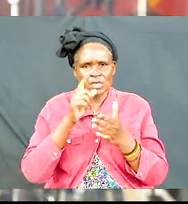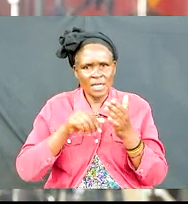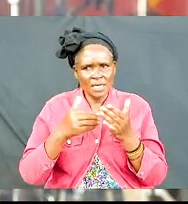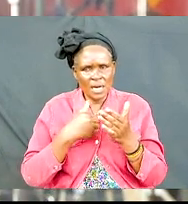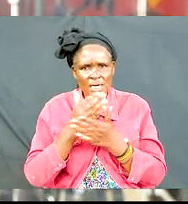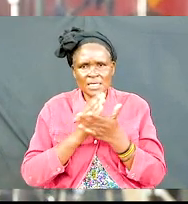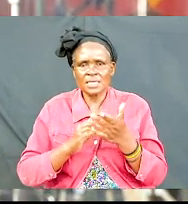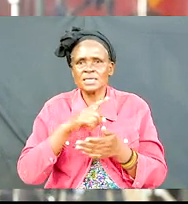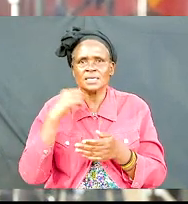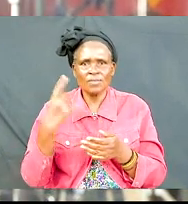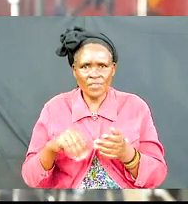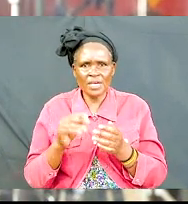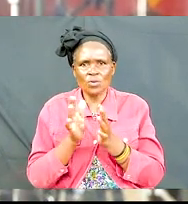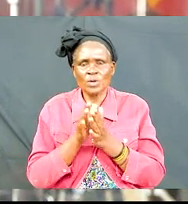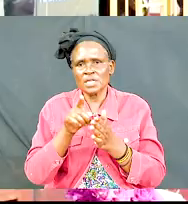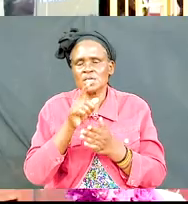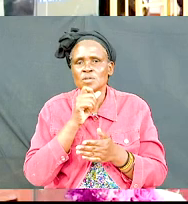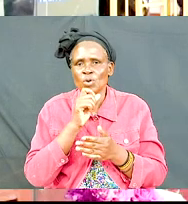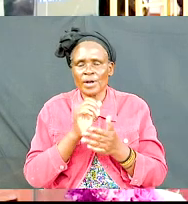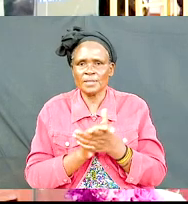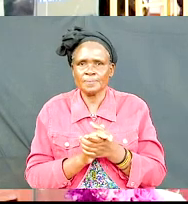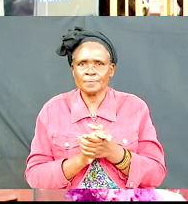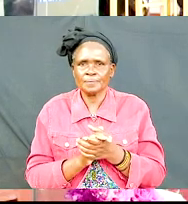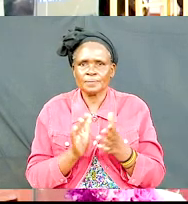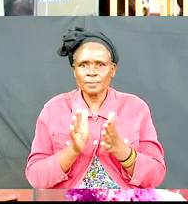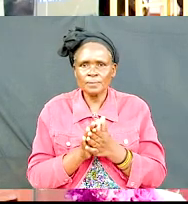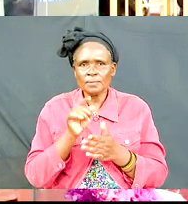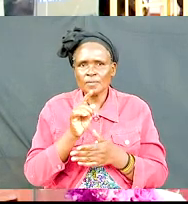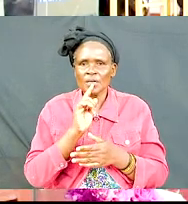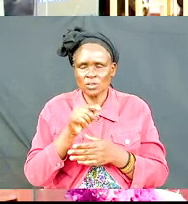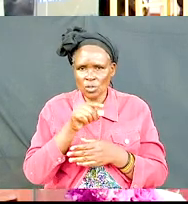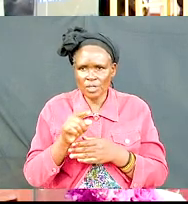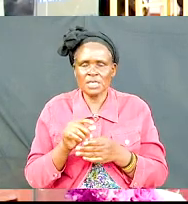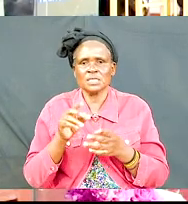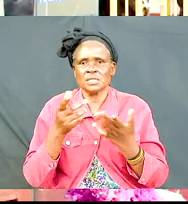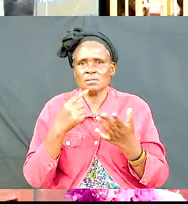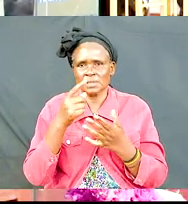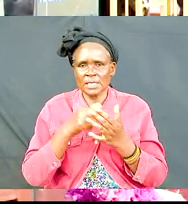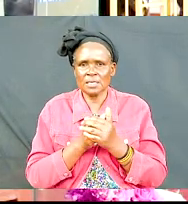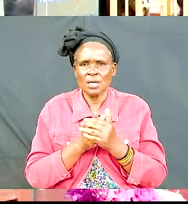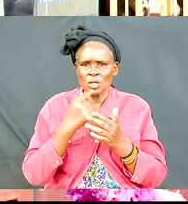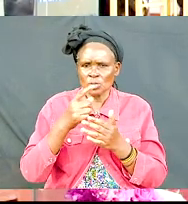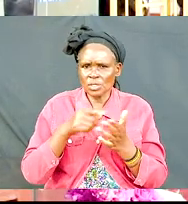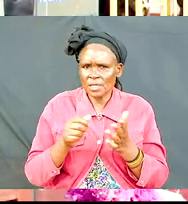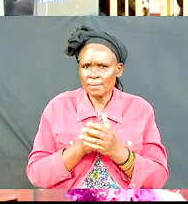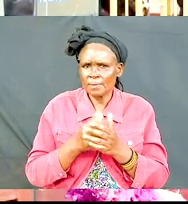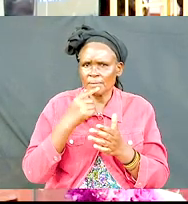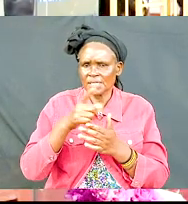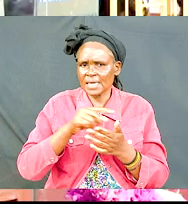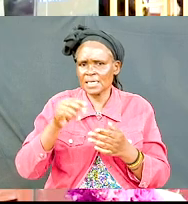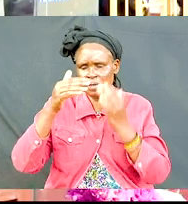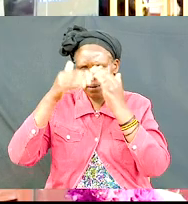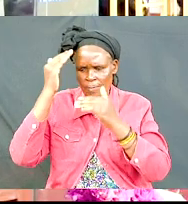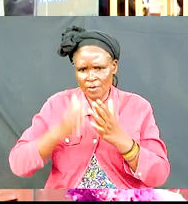fun with this boy. And so this seminary professor asked, "Young man," said the